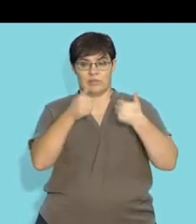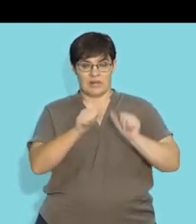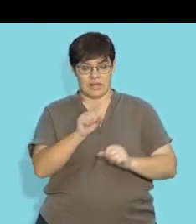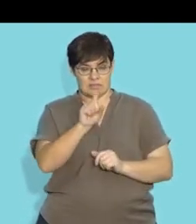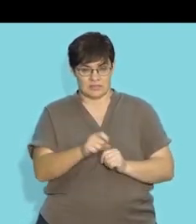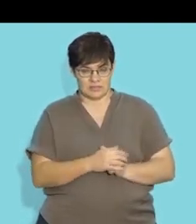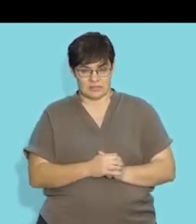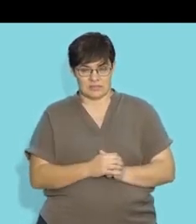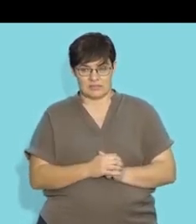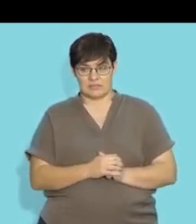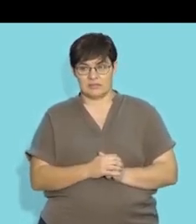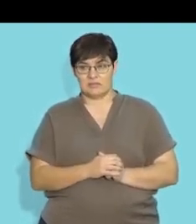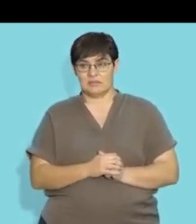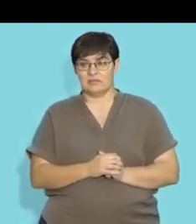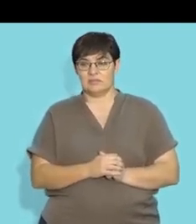What is the next question?